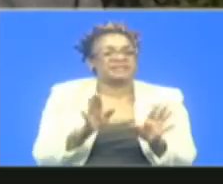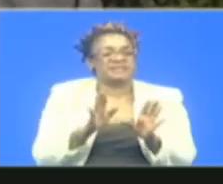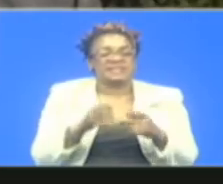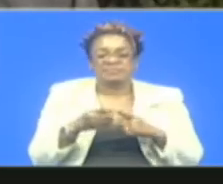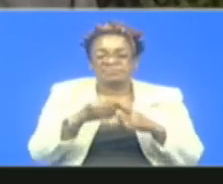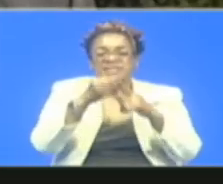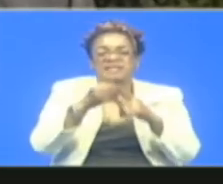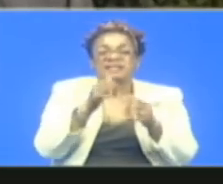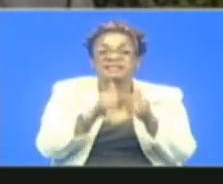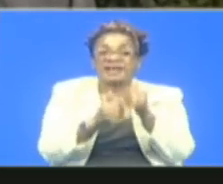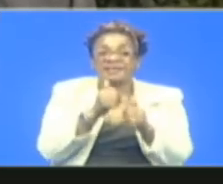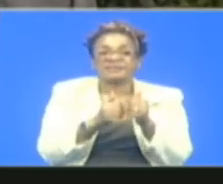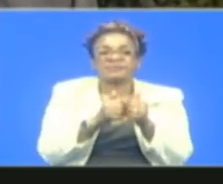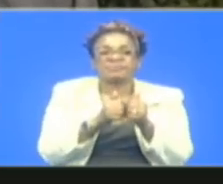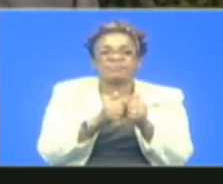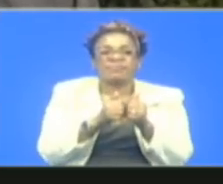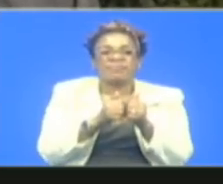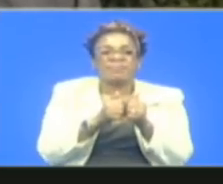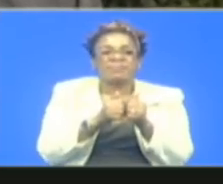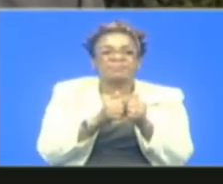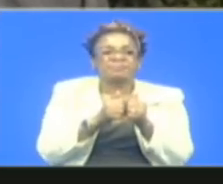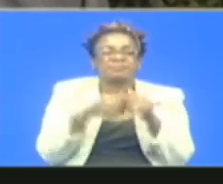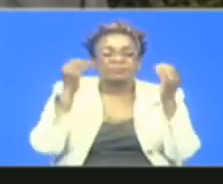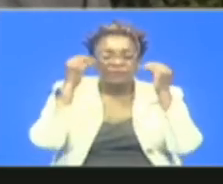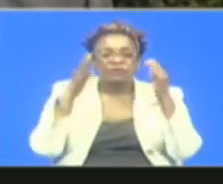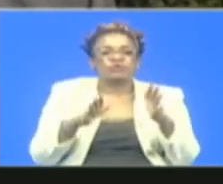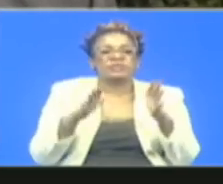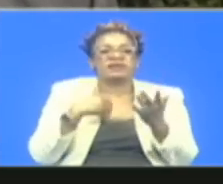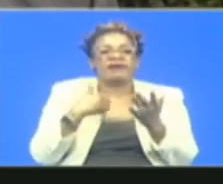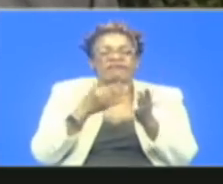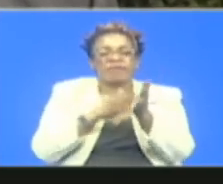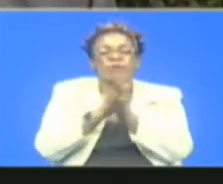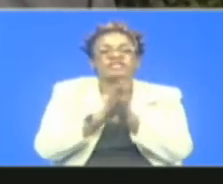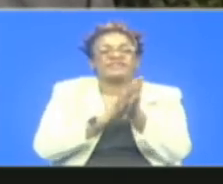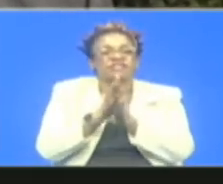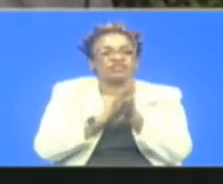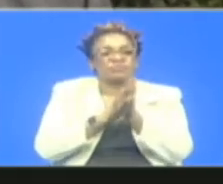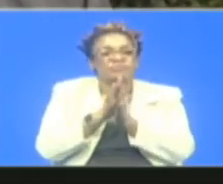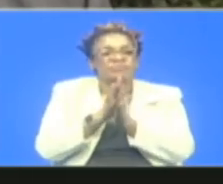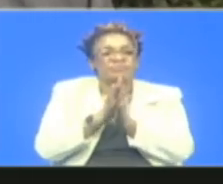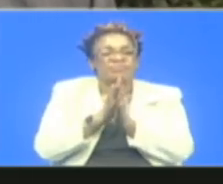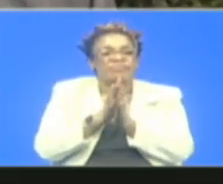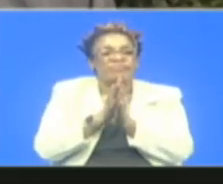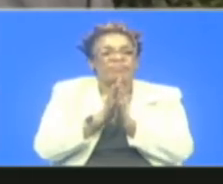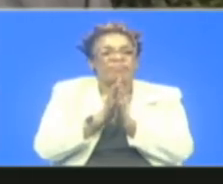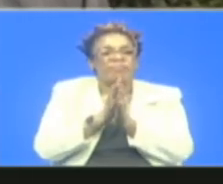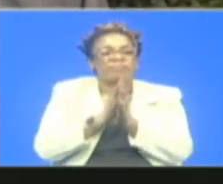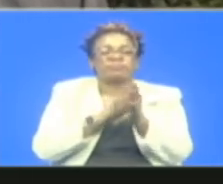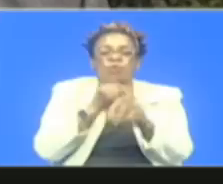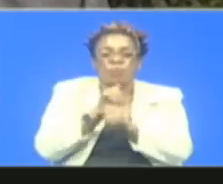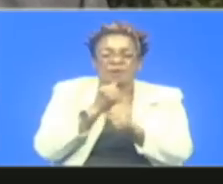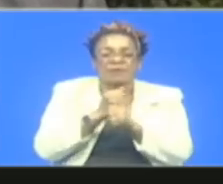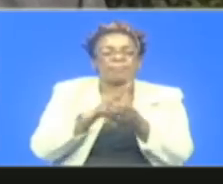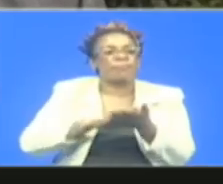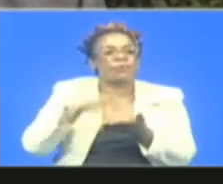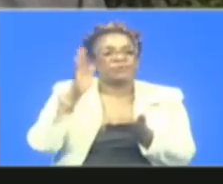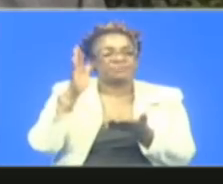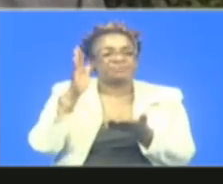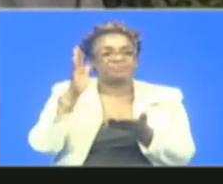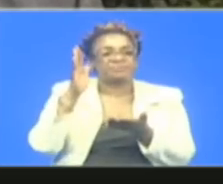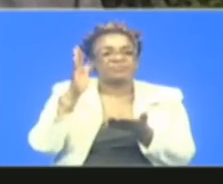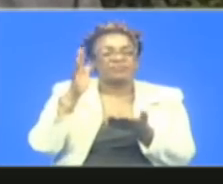sciences. When students get to have such kind of motivation, they get to work more and